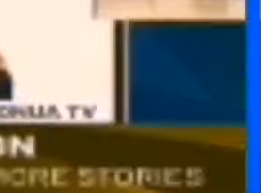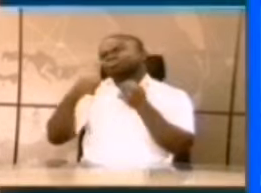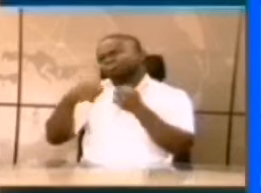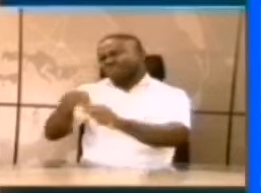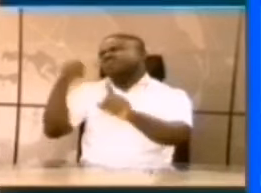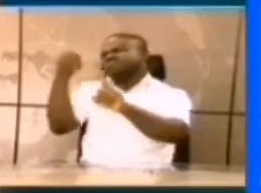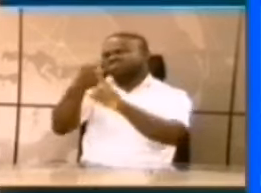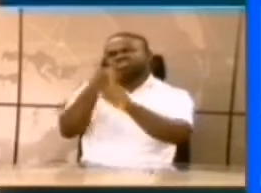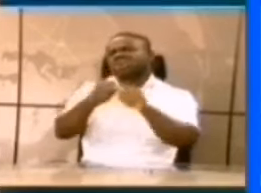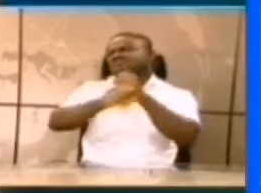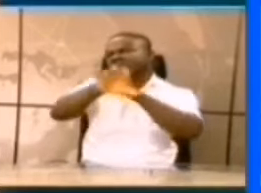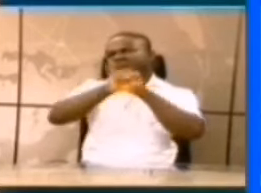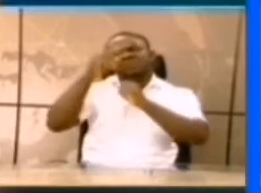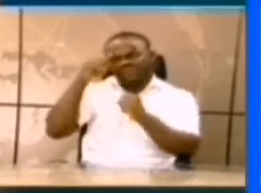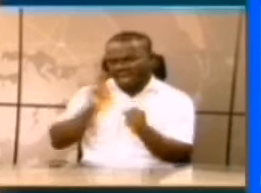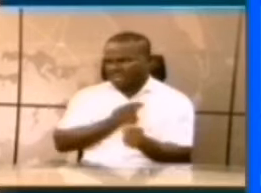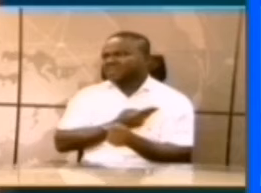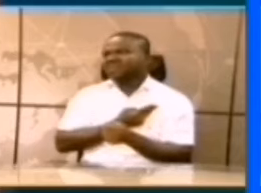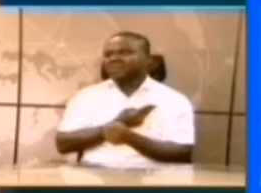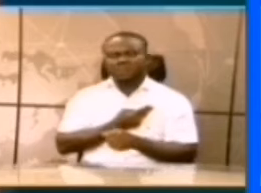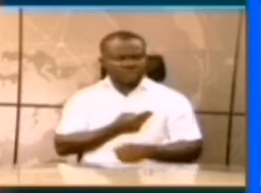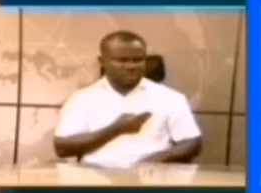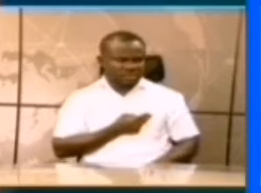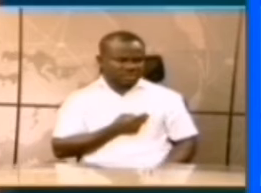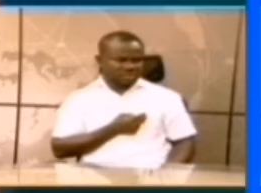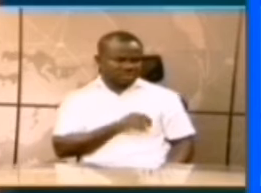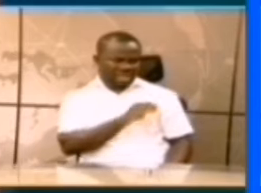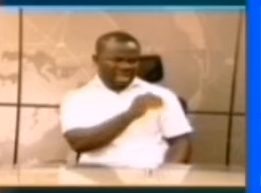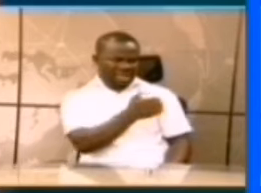Also, Captain Adams said, may I do at him? May I come out?